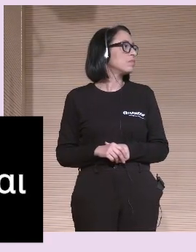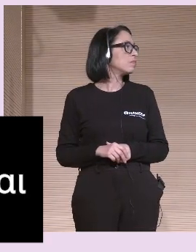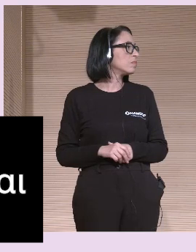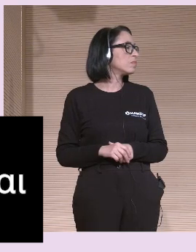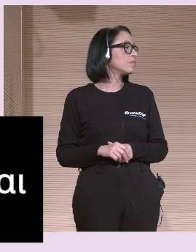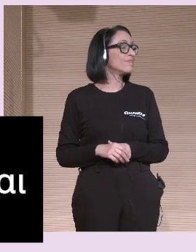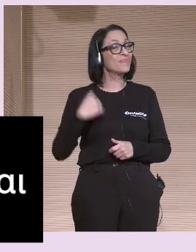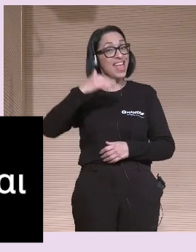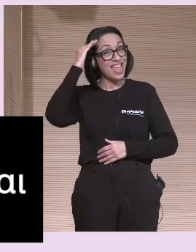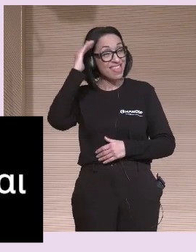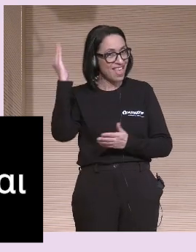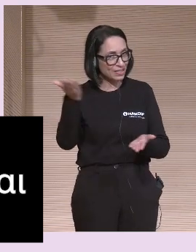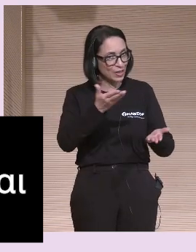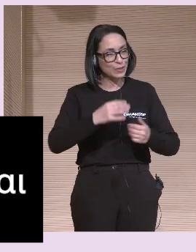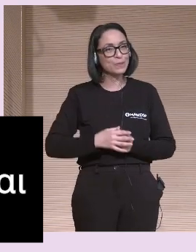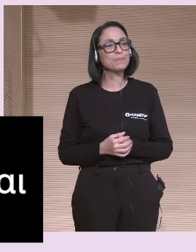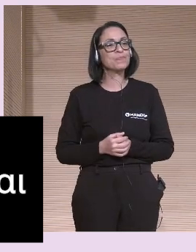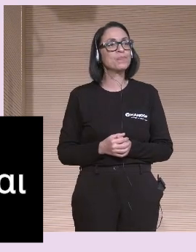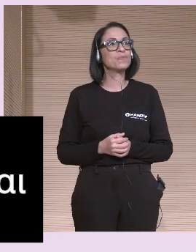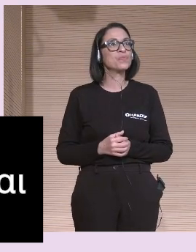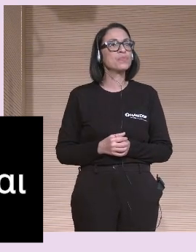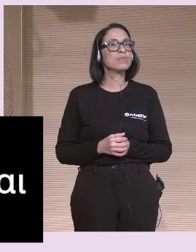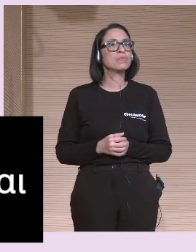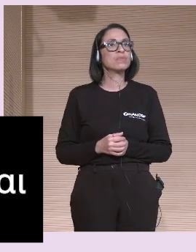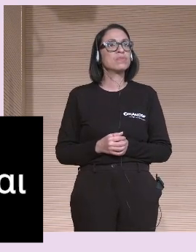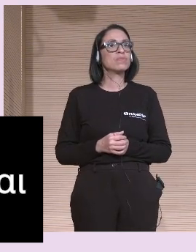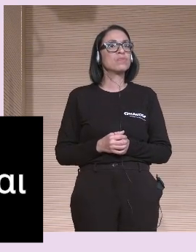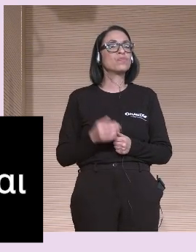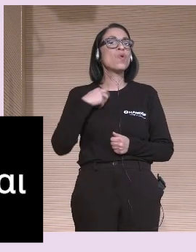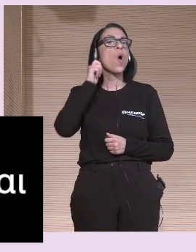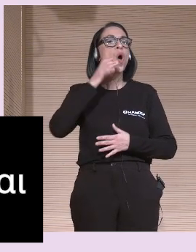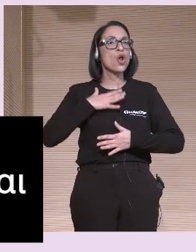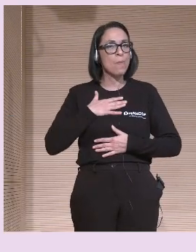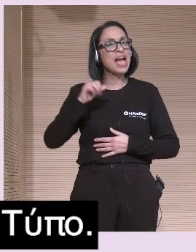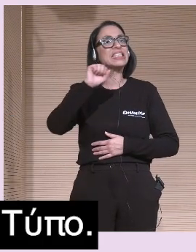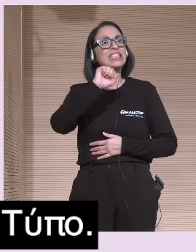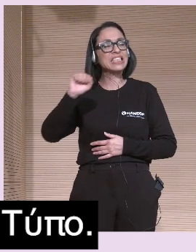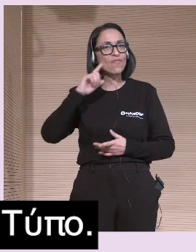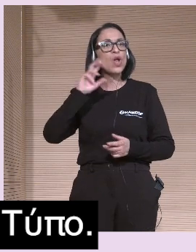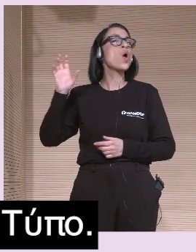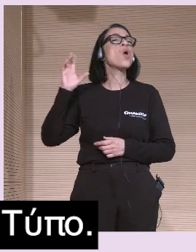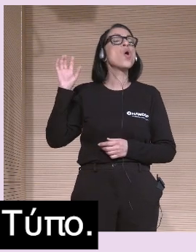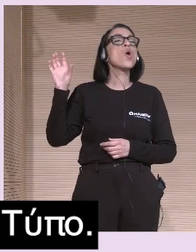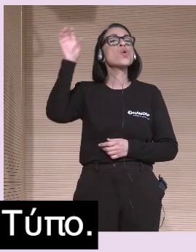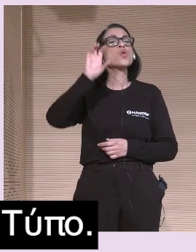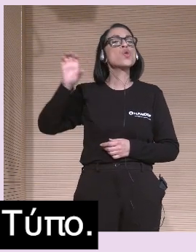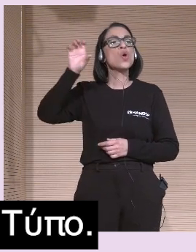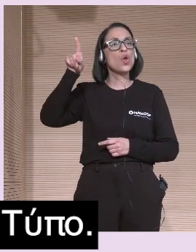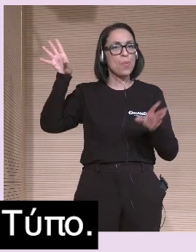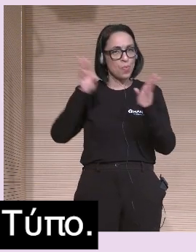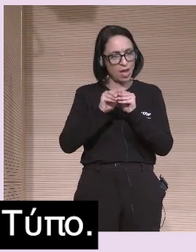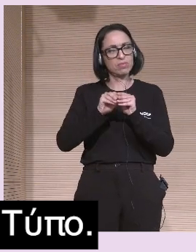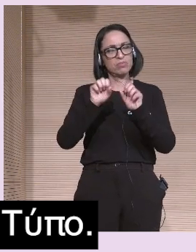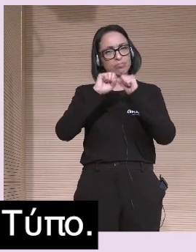Hi there, this is Stefanos Hirovic from the European Network of Science Centres and Museums. You made reference to